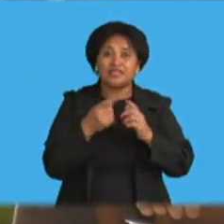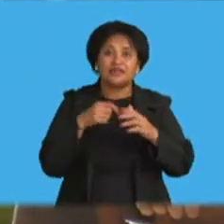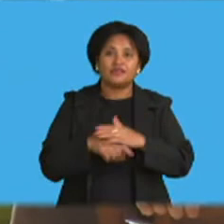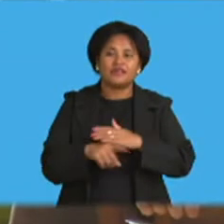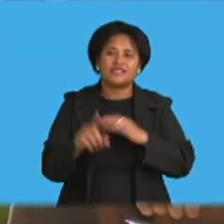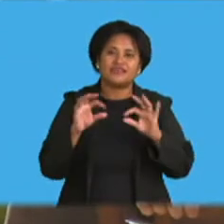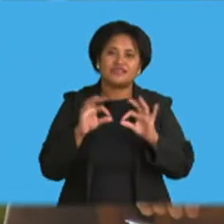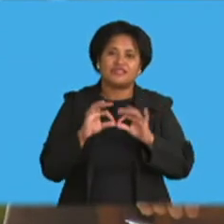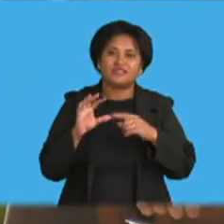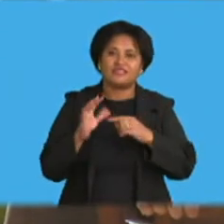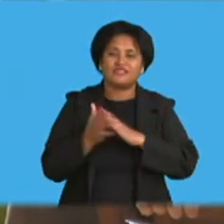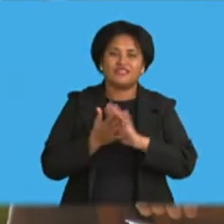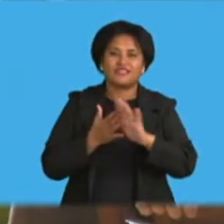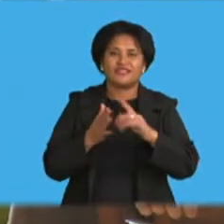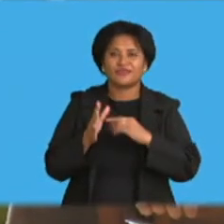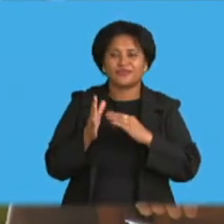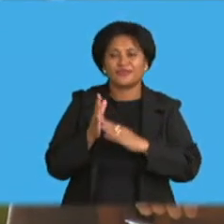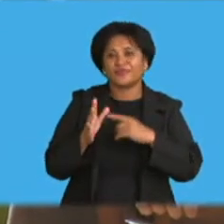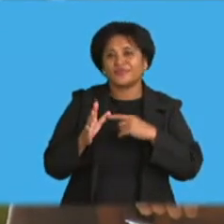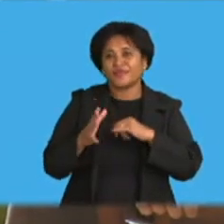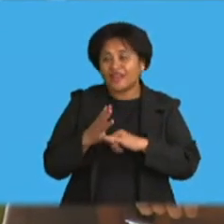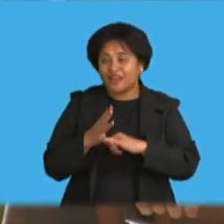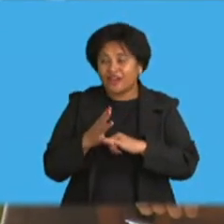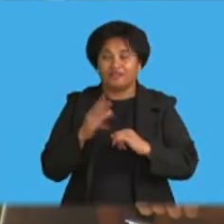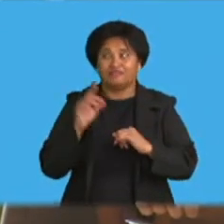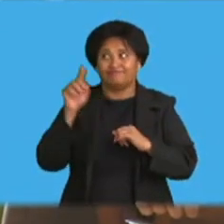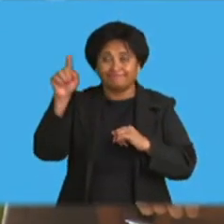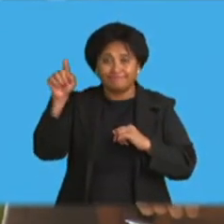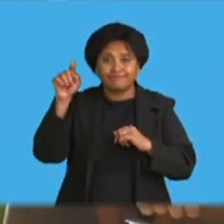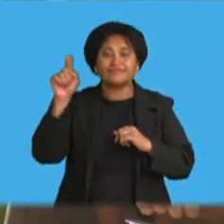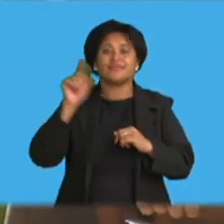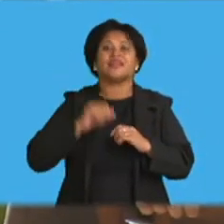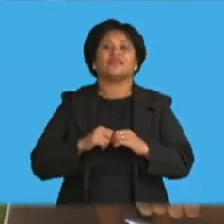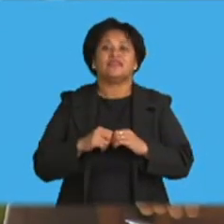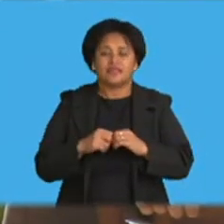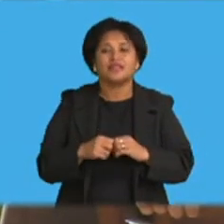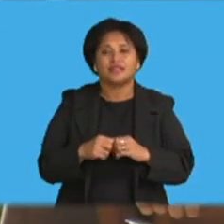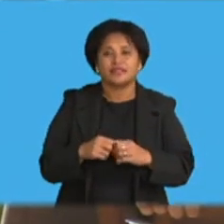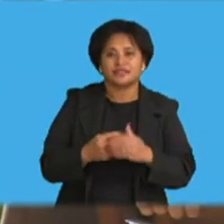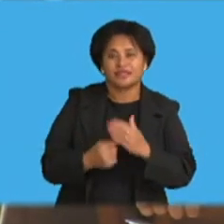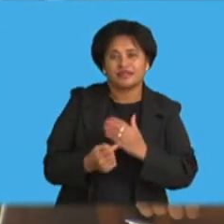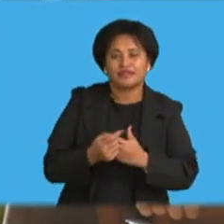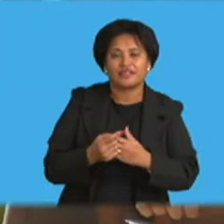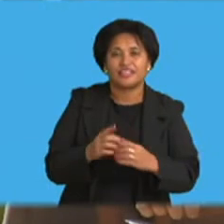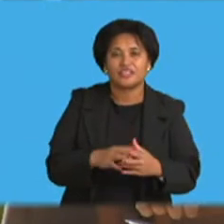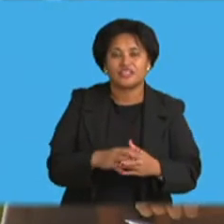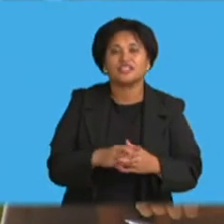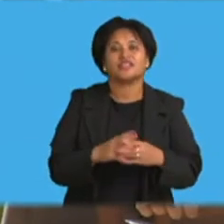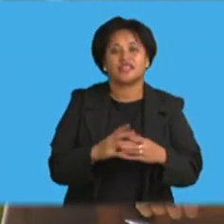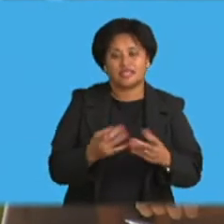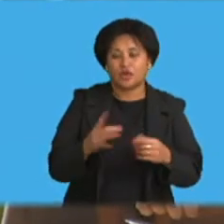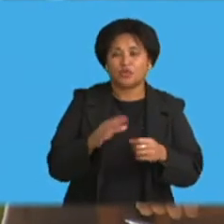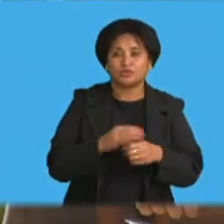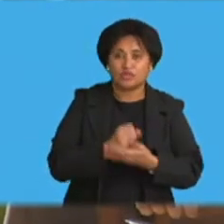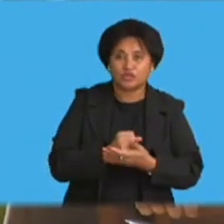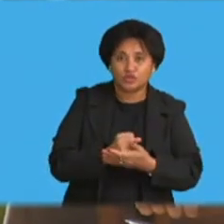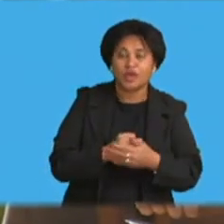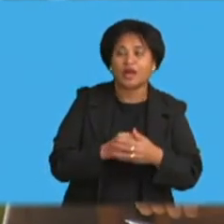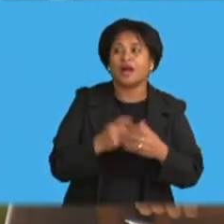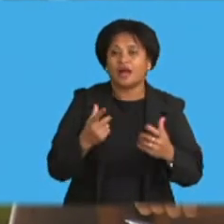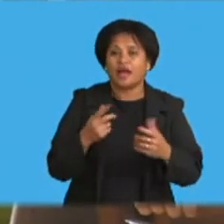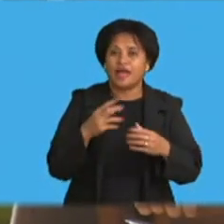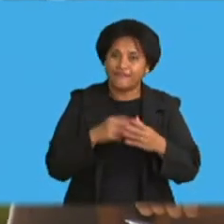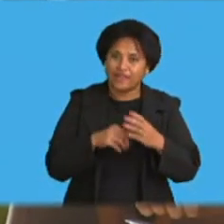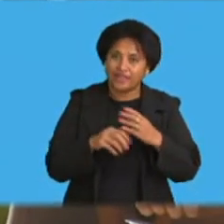they established the Education Ministers Action Group, or EMAG, as an executive to ensure that the policy direction contained in the communique